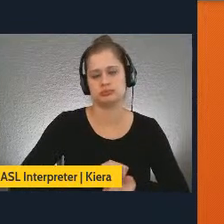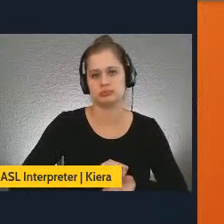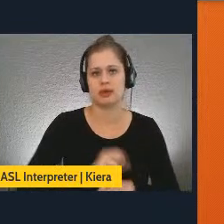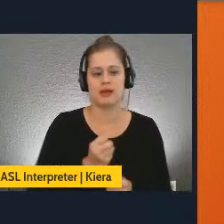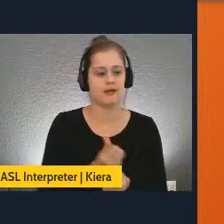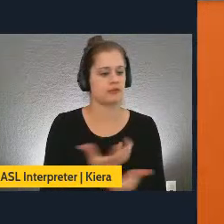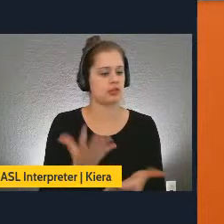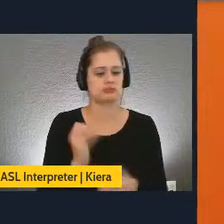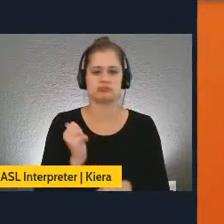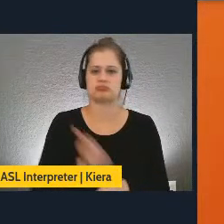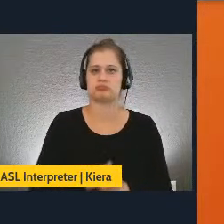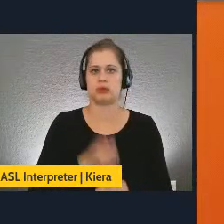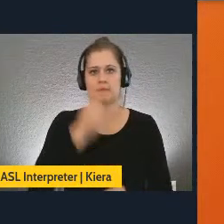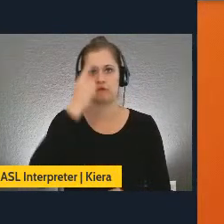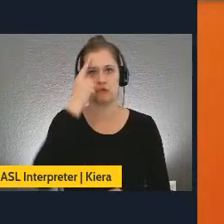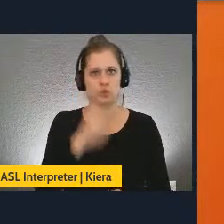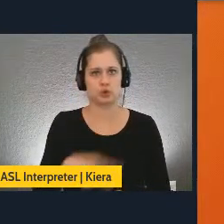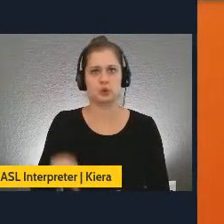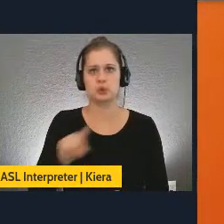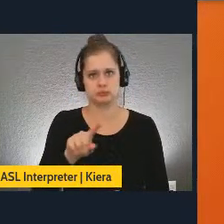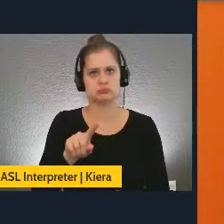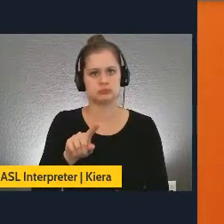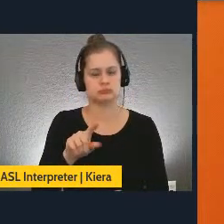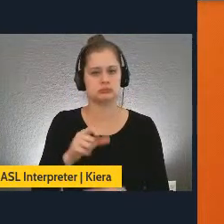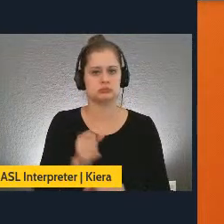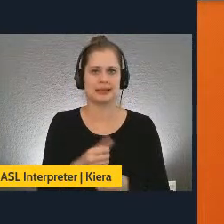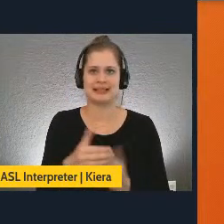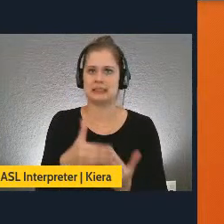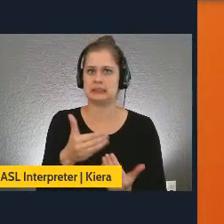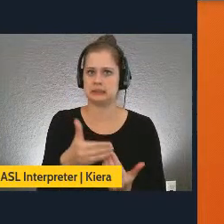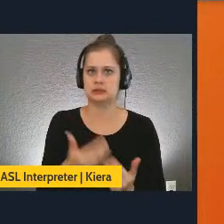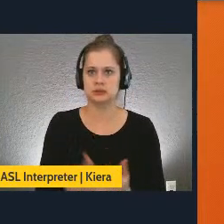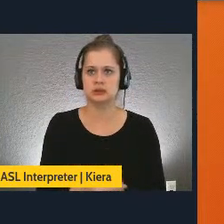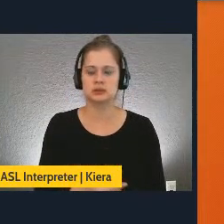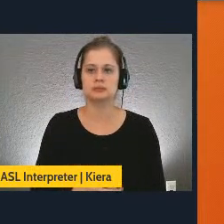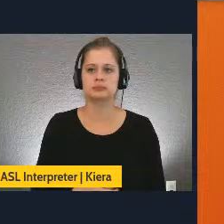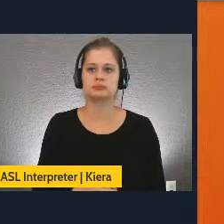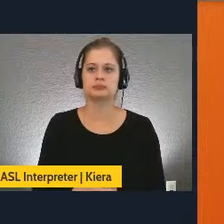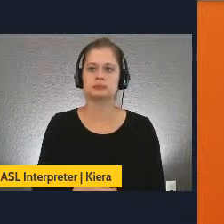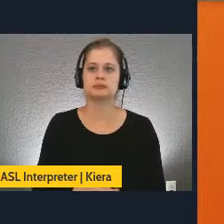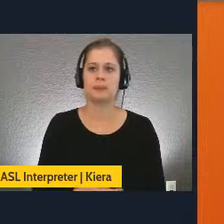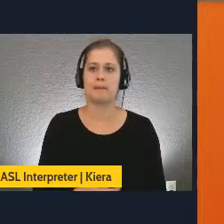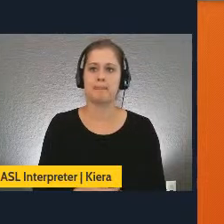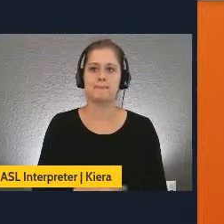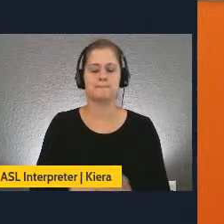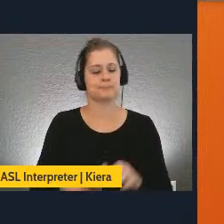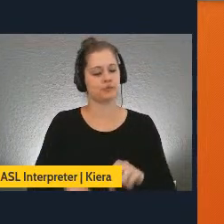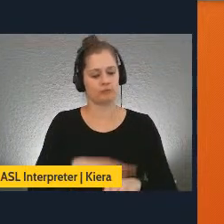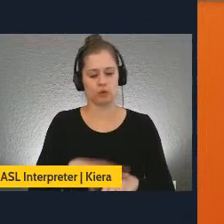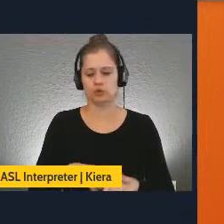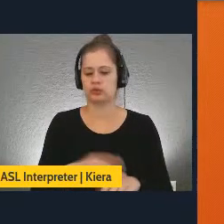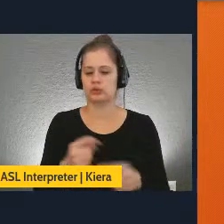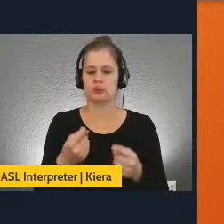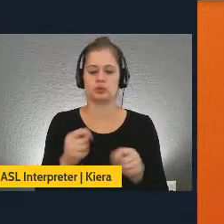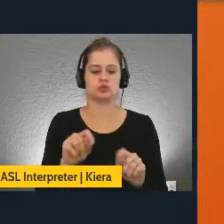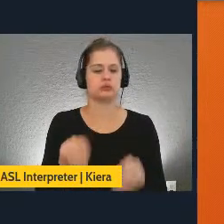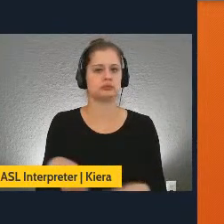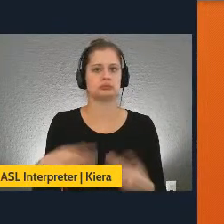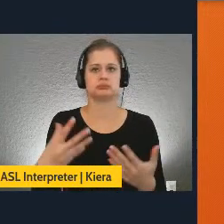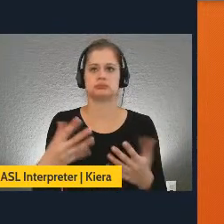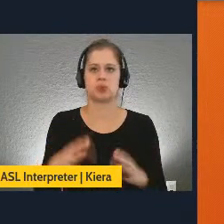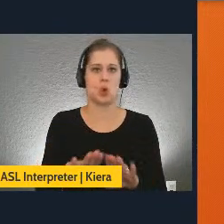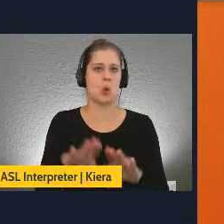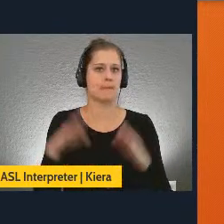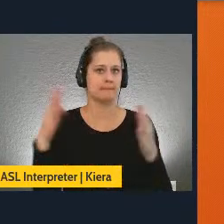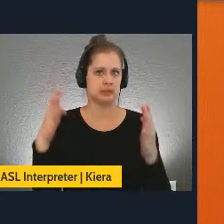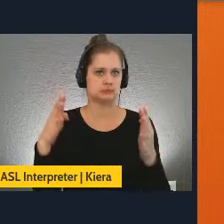for you to make this, to make it this easy. Of course we try to keep the library open so you can